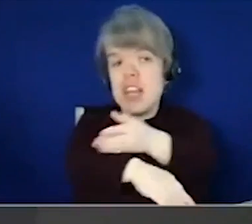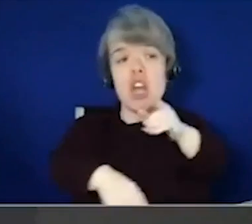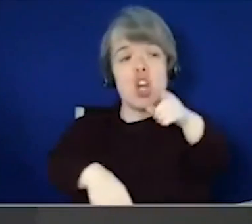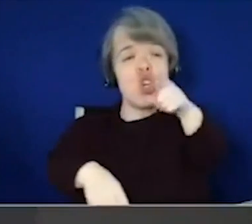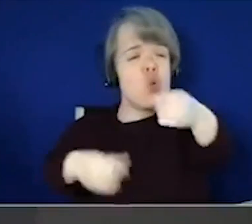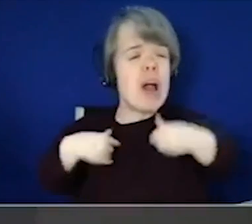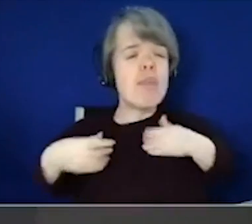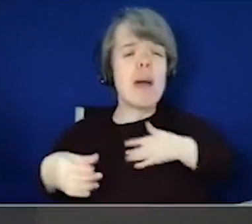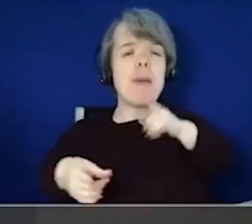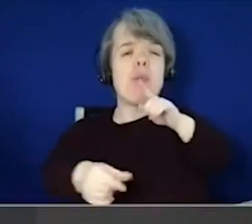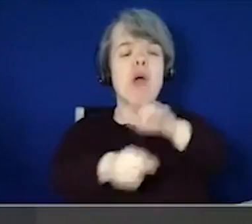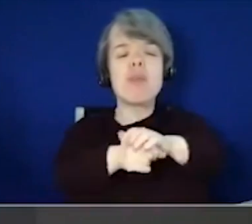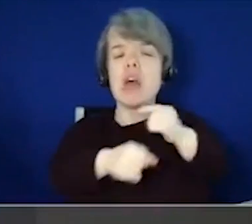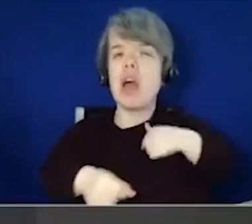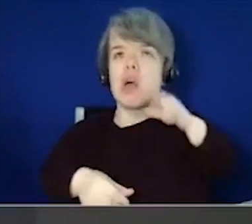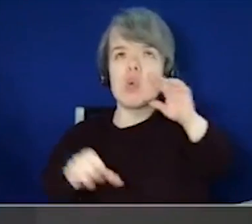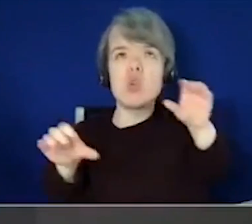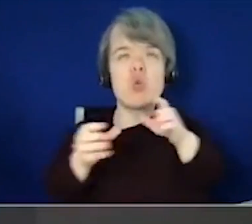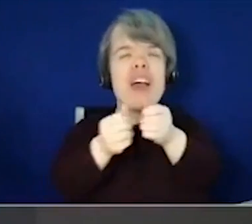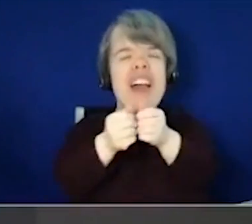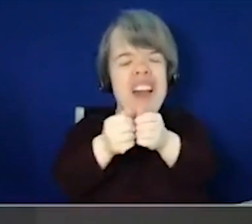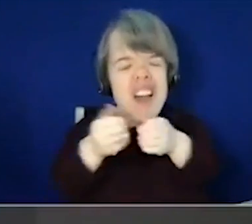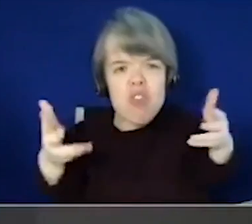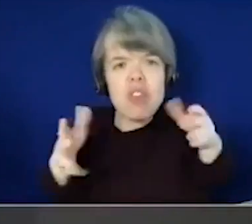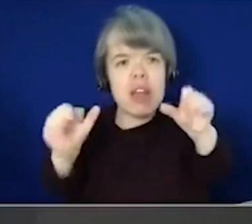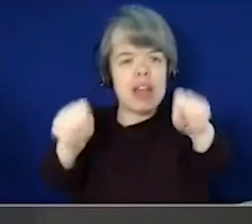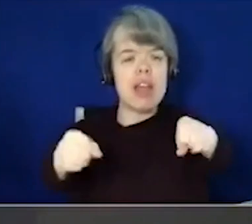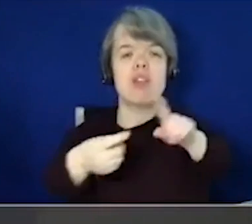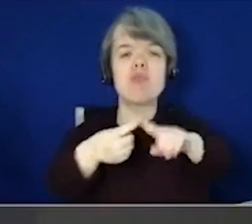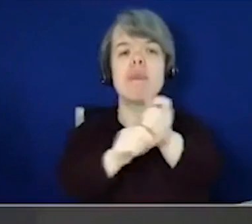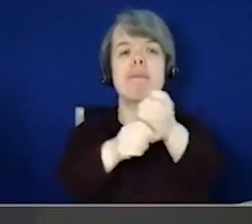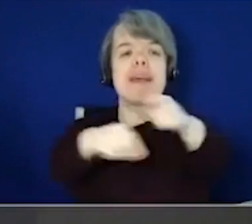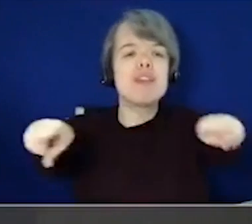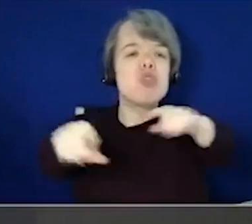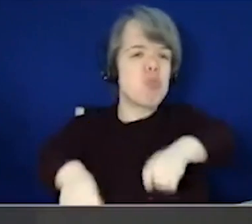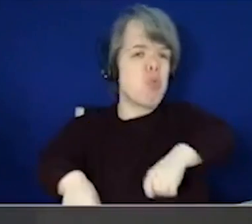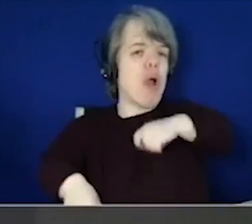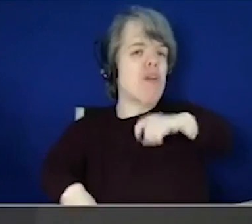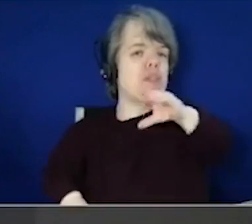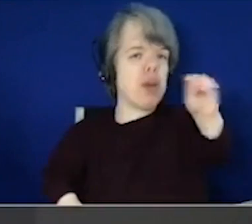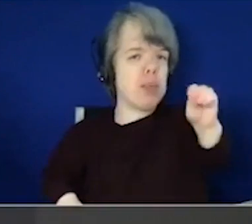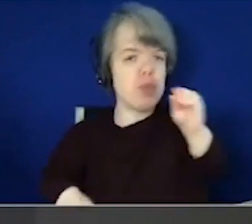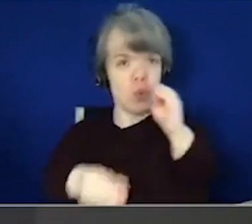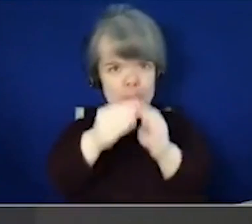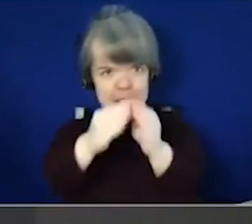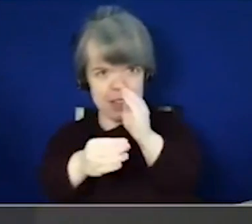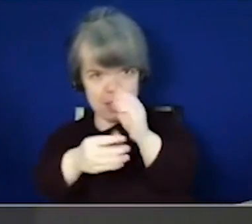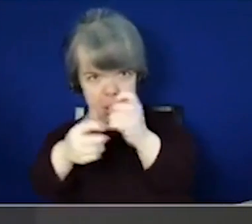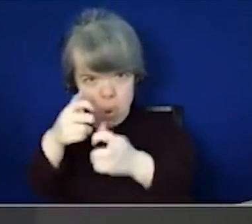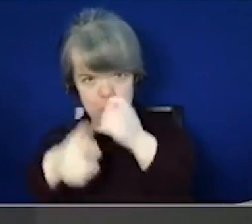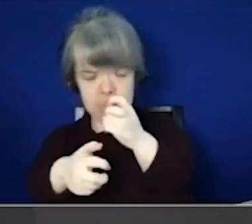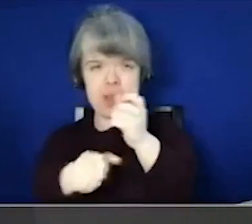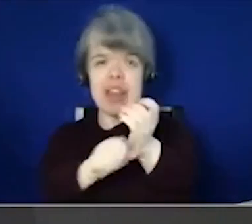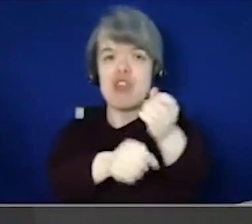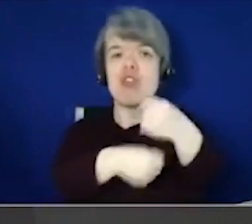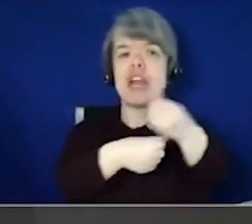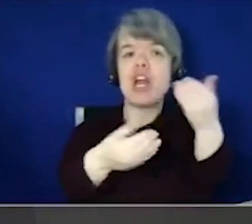you, not some outside force that's going to dictate or disrupt what we are and who we are and what we